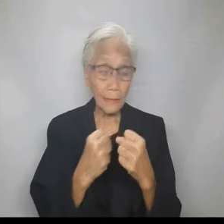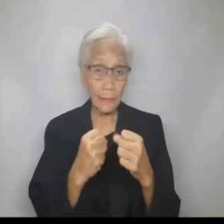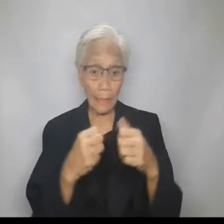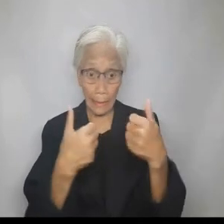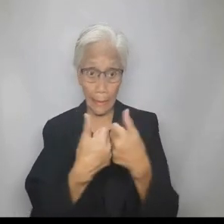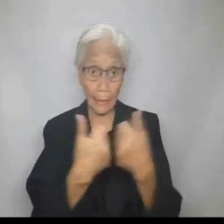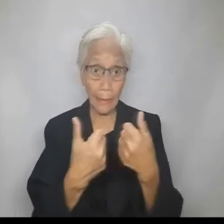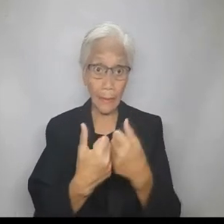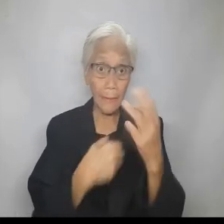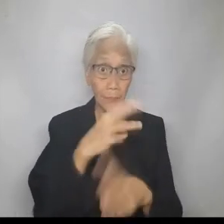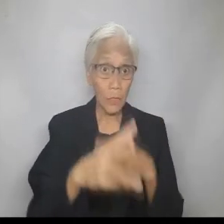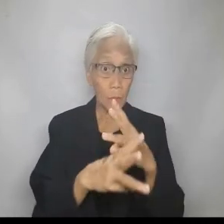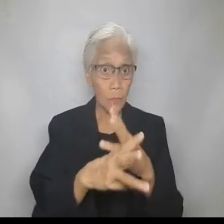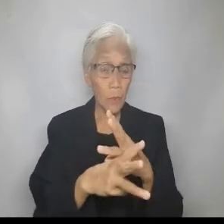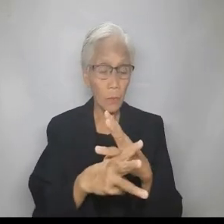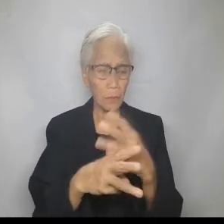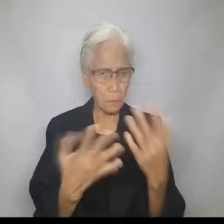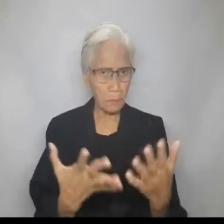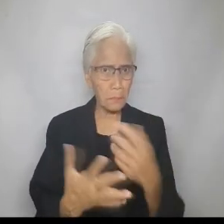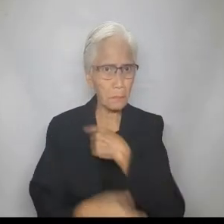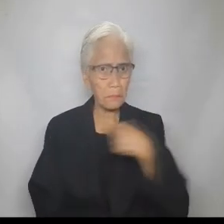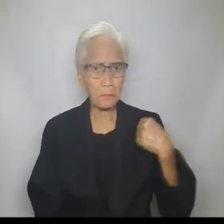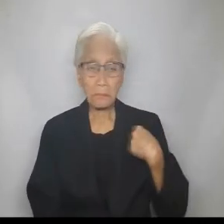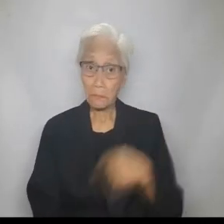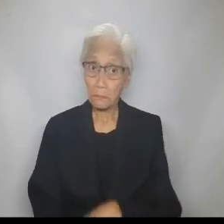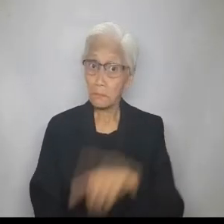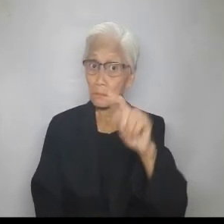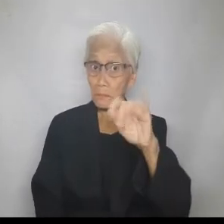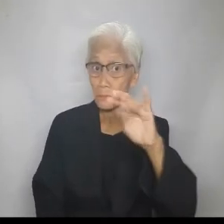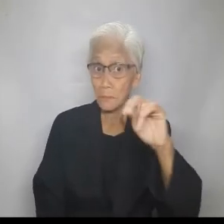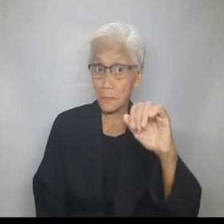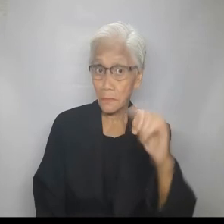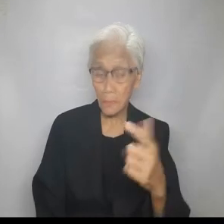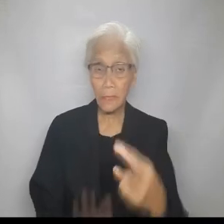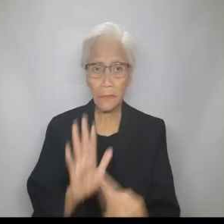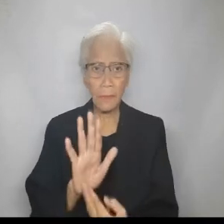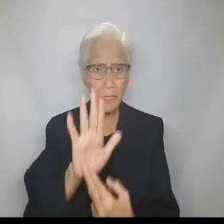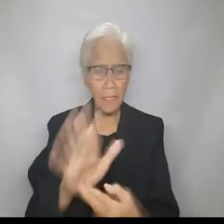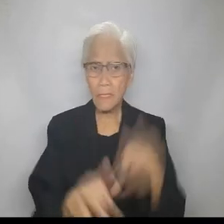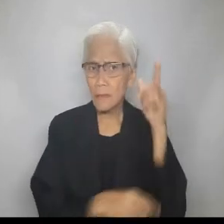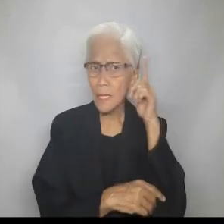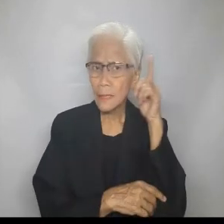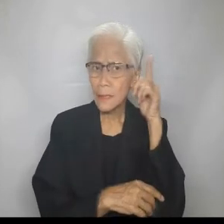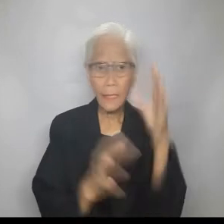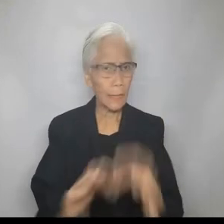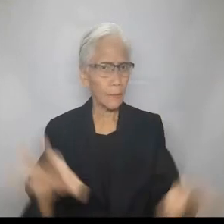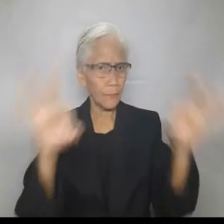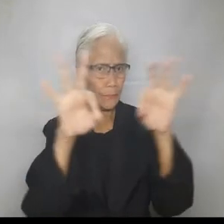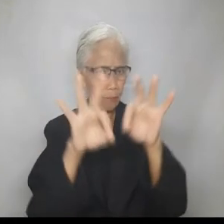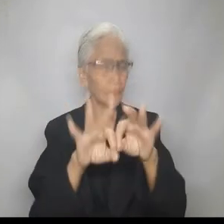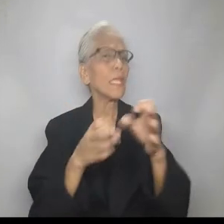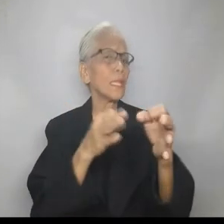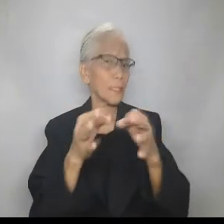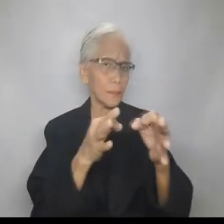cost-cutting, downsizing Game Boy world, the Chinese kanji, ting, representing the verb to listen, is